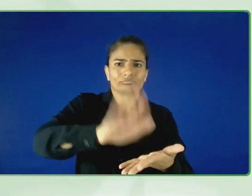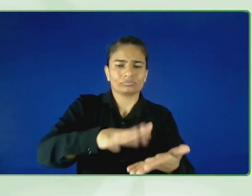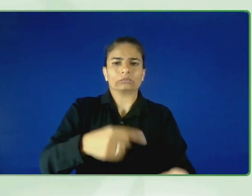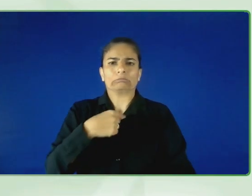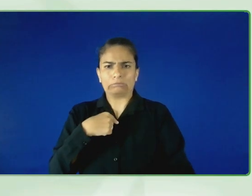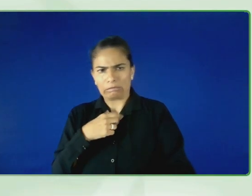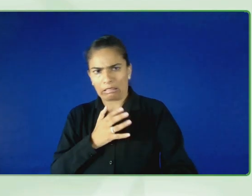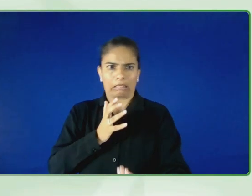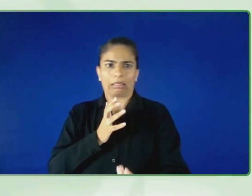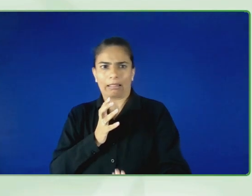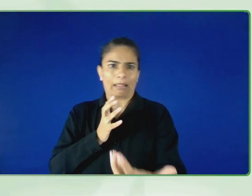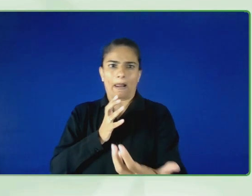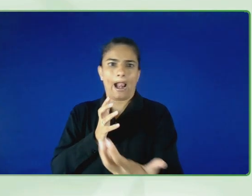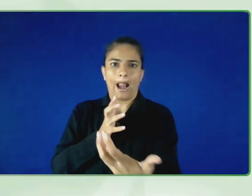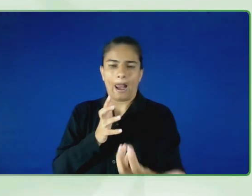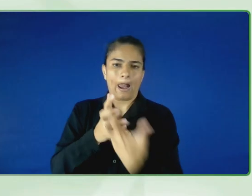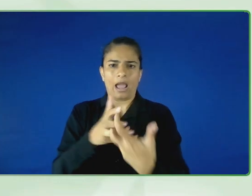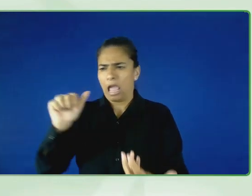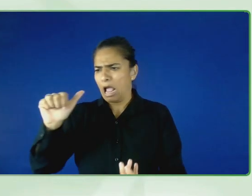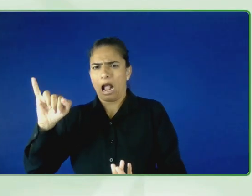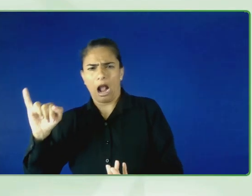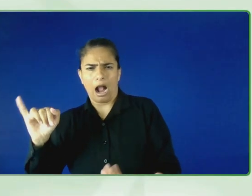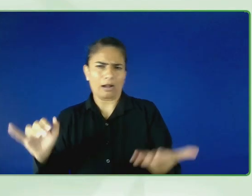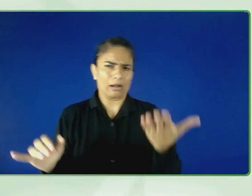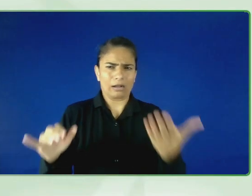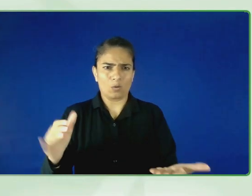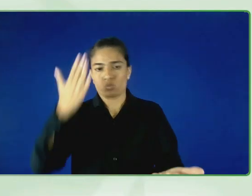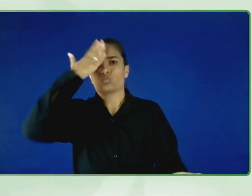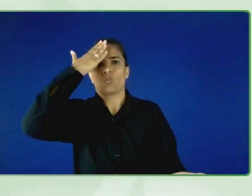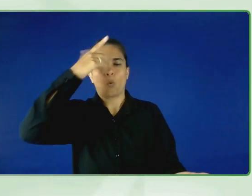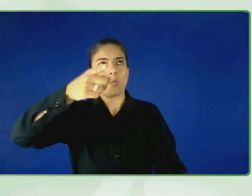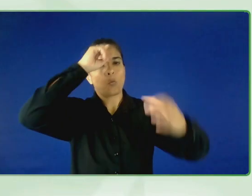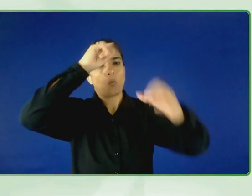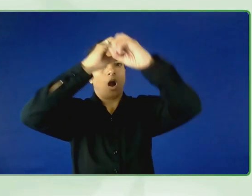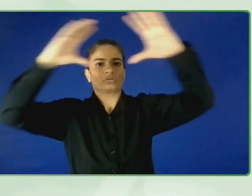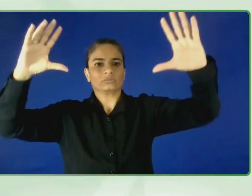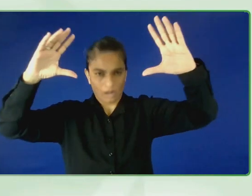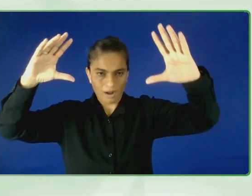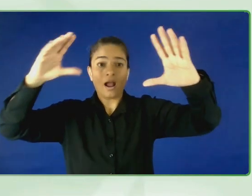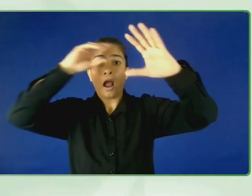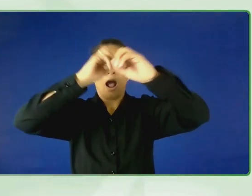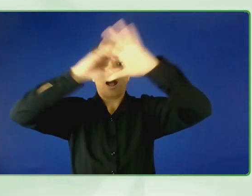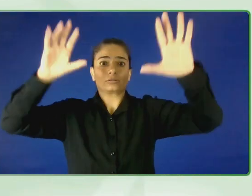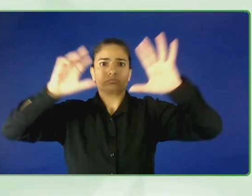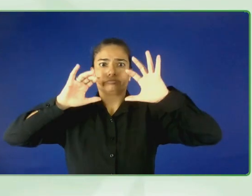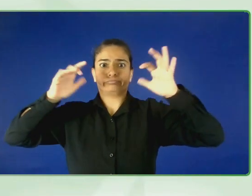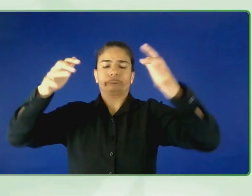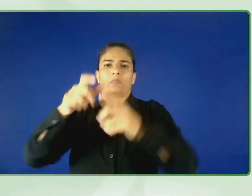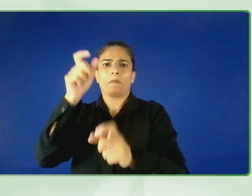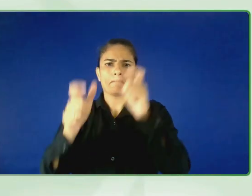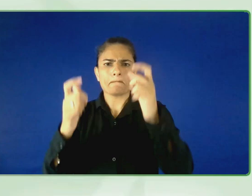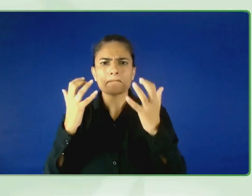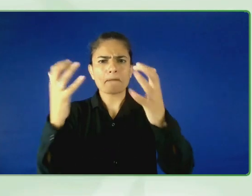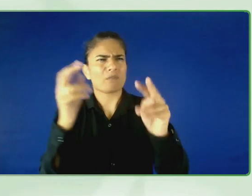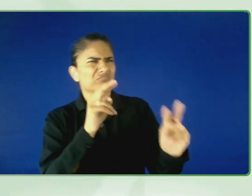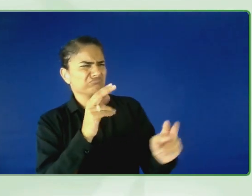feel like you guys started with an idea that has spread to audiences that aren't familiar with or have